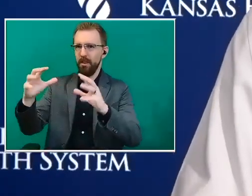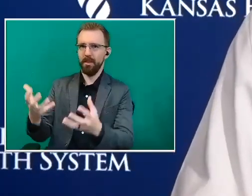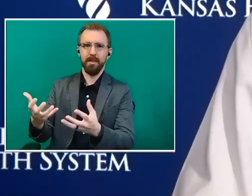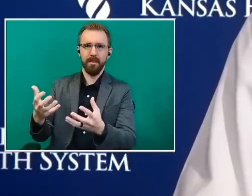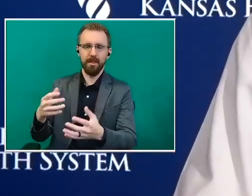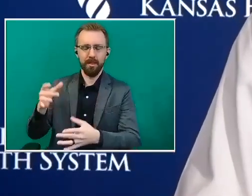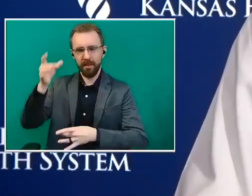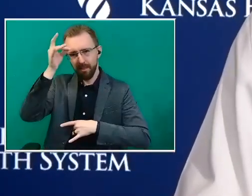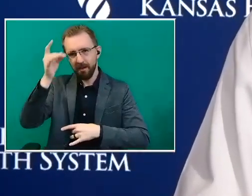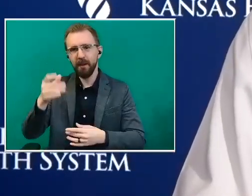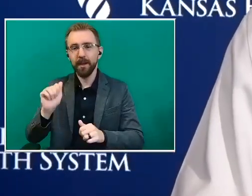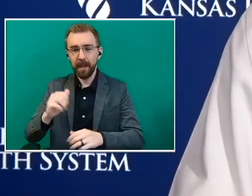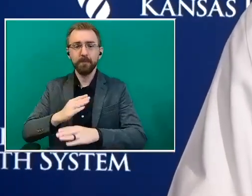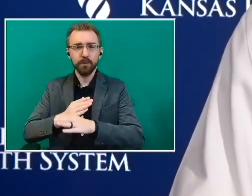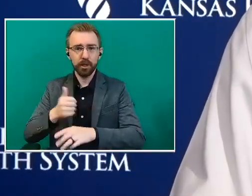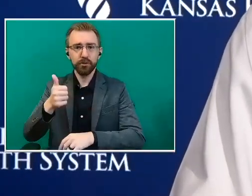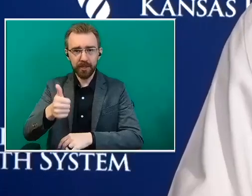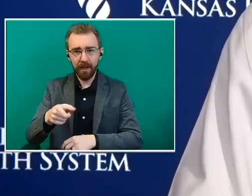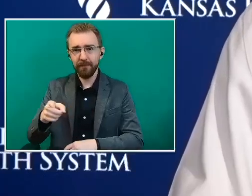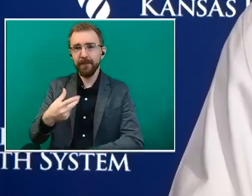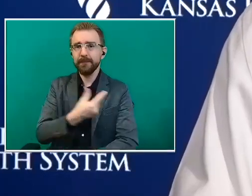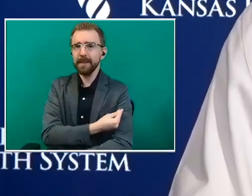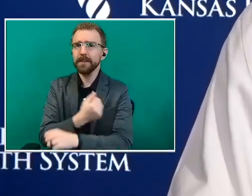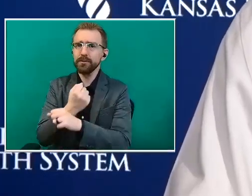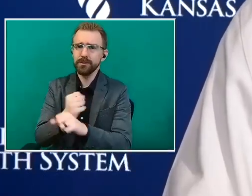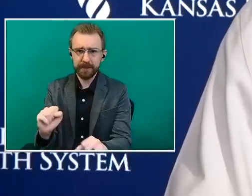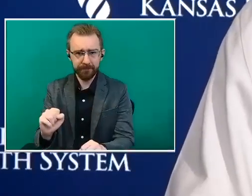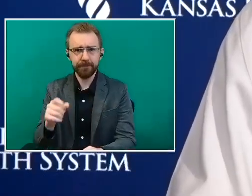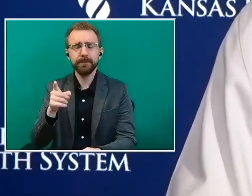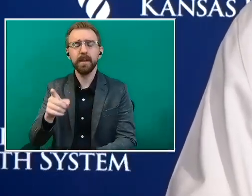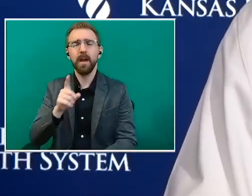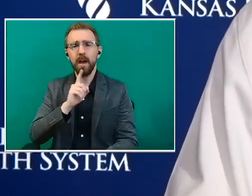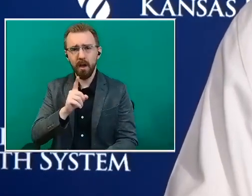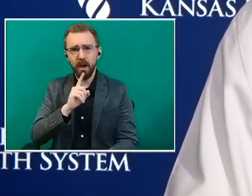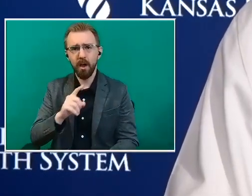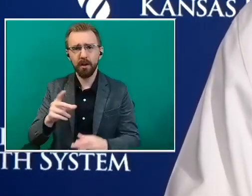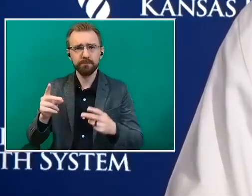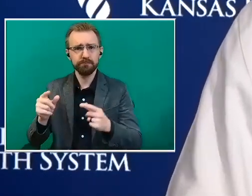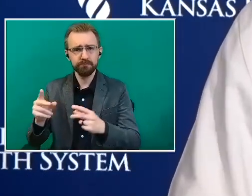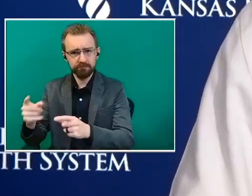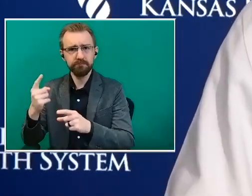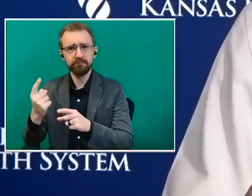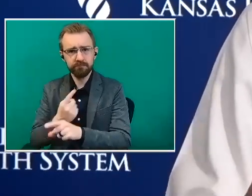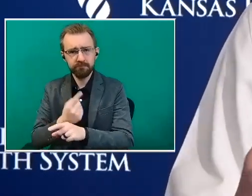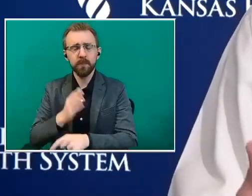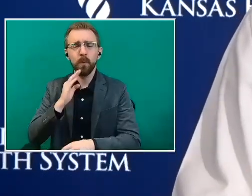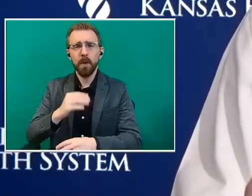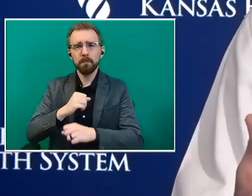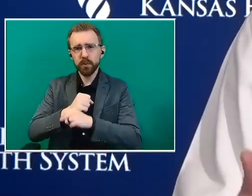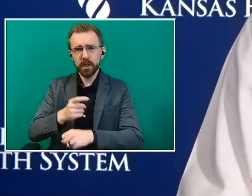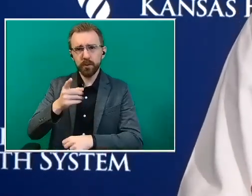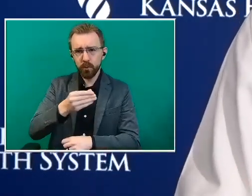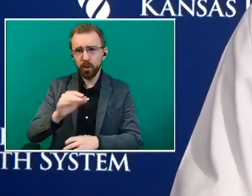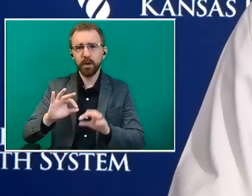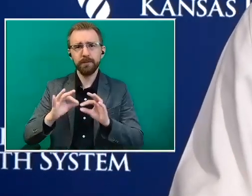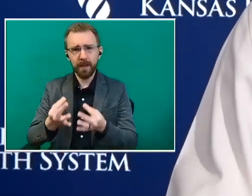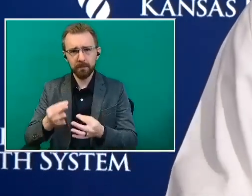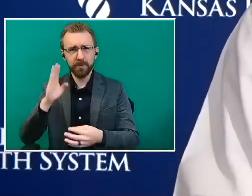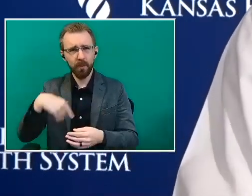These vaccines are safe. They are efficacious. They will protect you and your family. We know that there have been more and